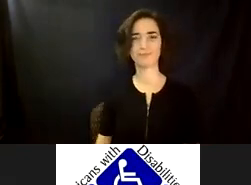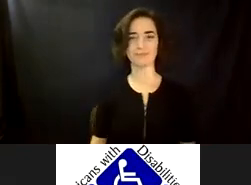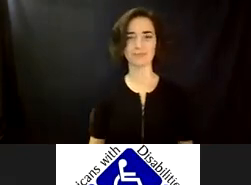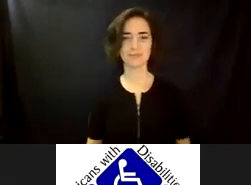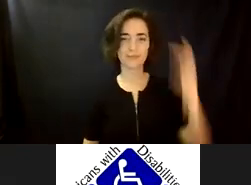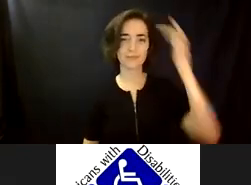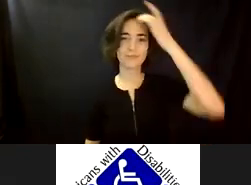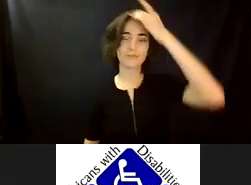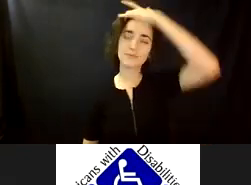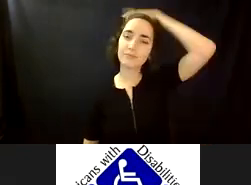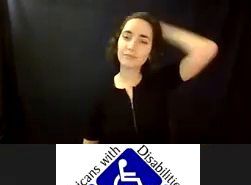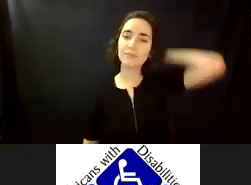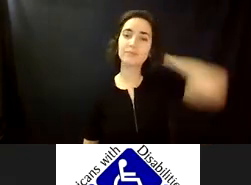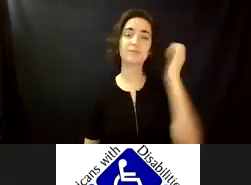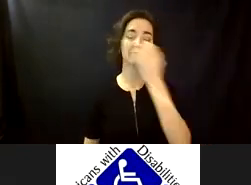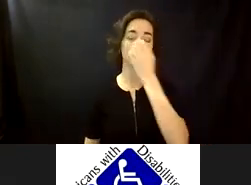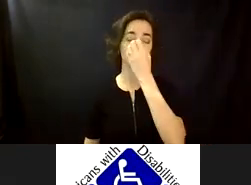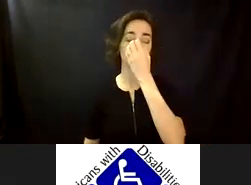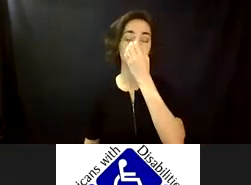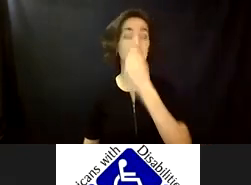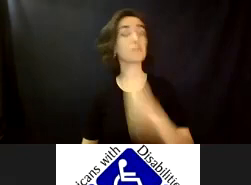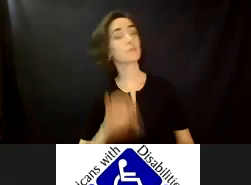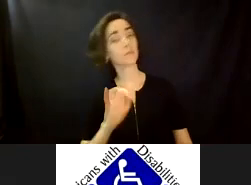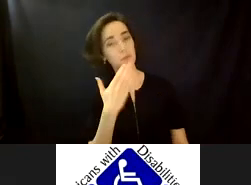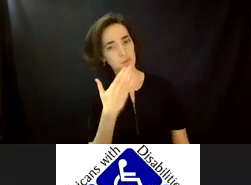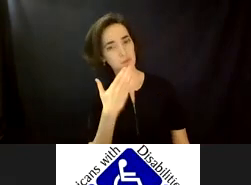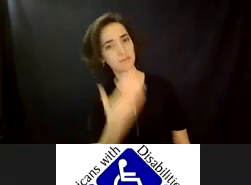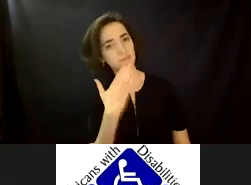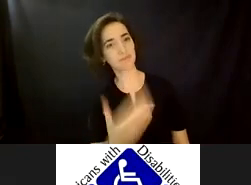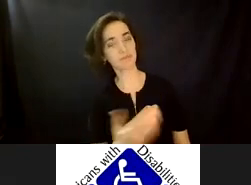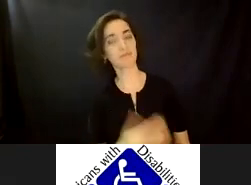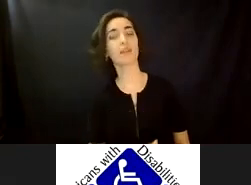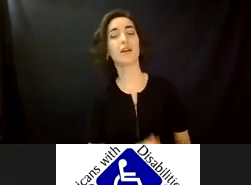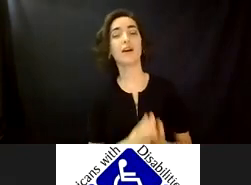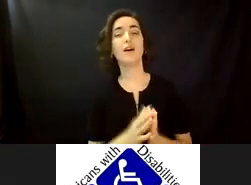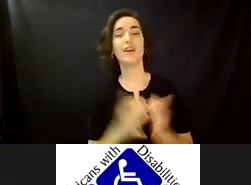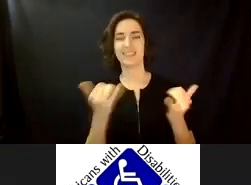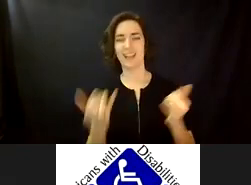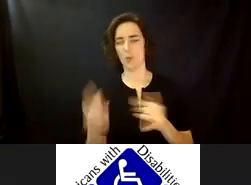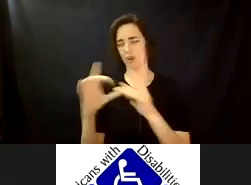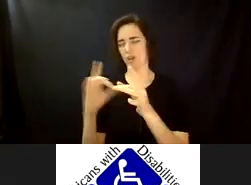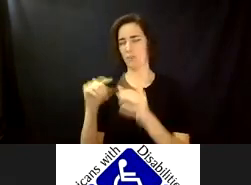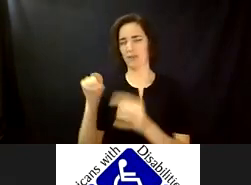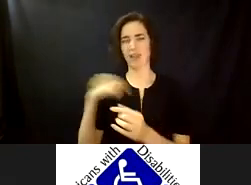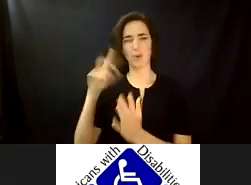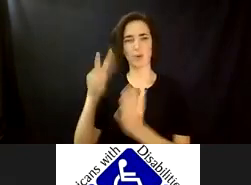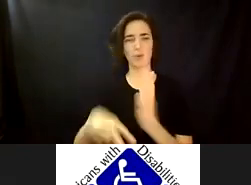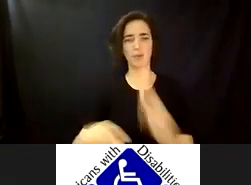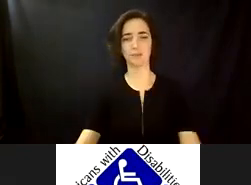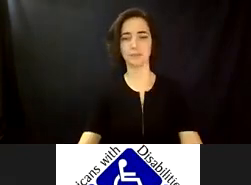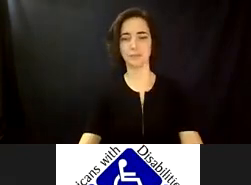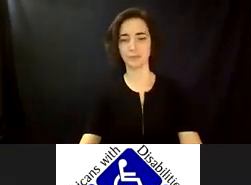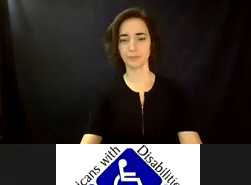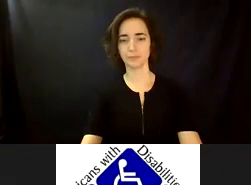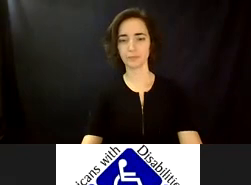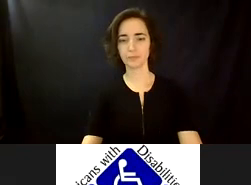Very good, very good. I'm going to read a comment really quickly. So Hyacinth McKee